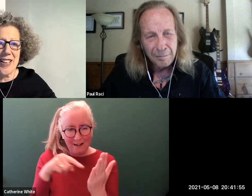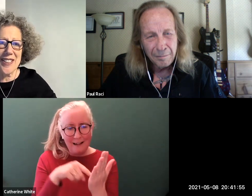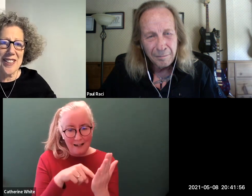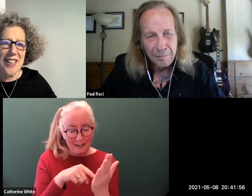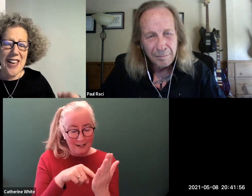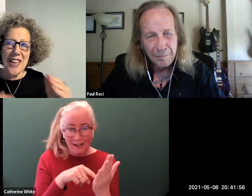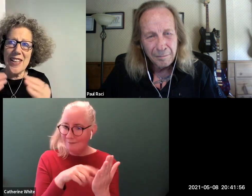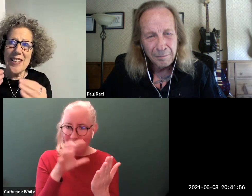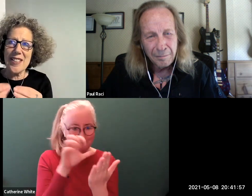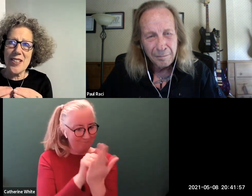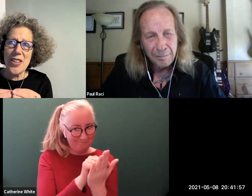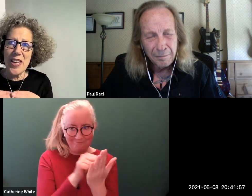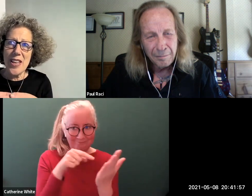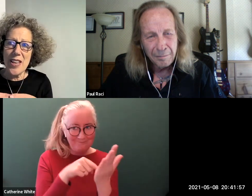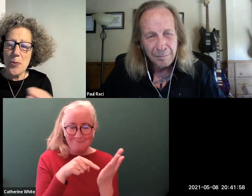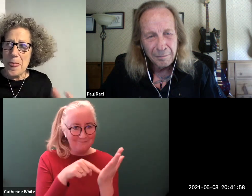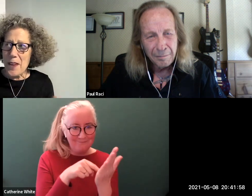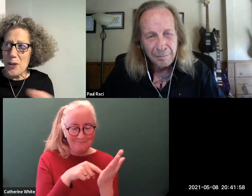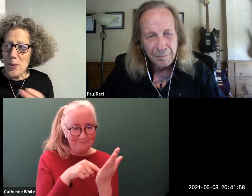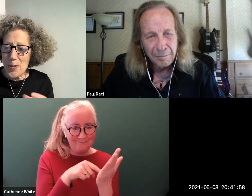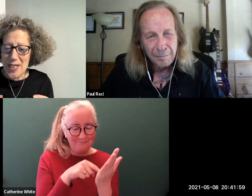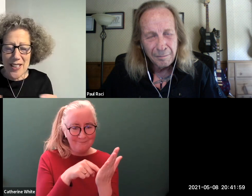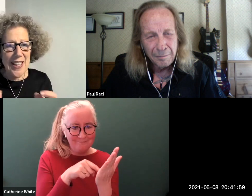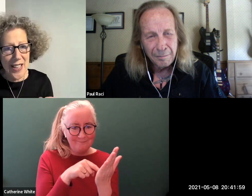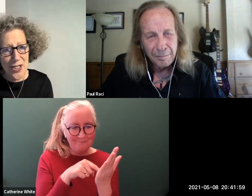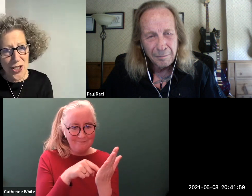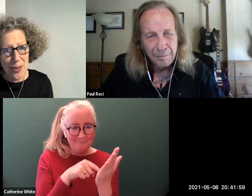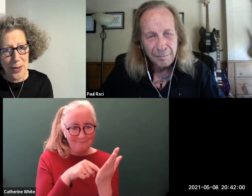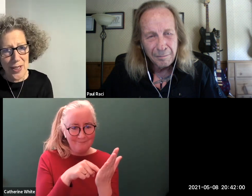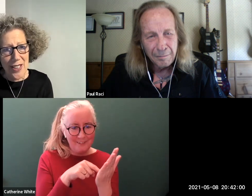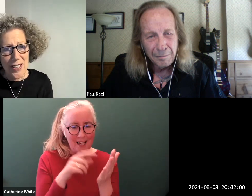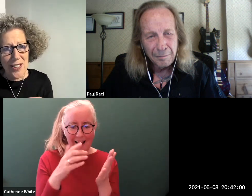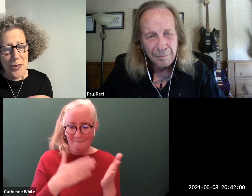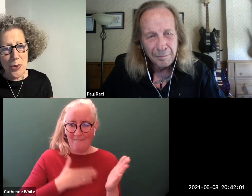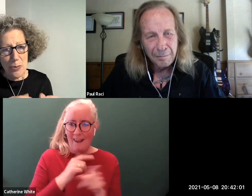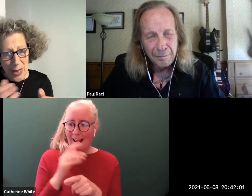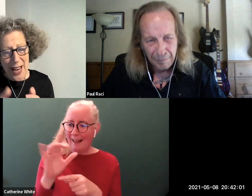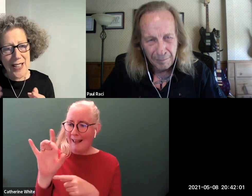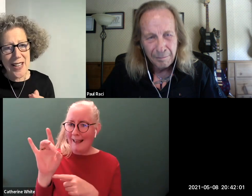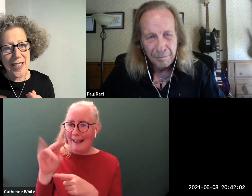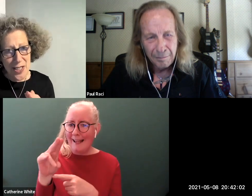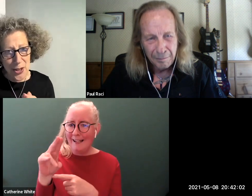consistently in it is the almost like the kinship as he's